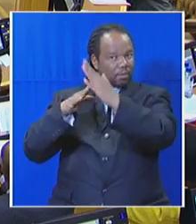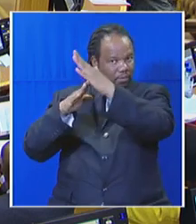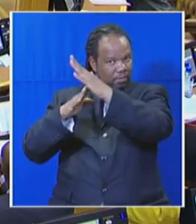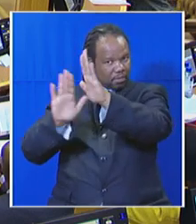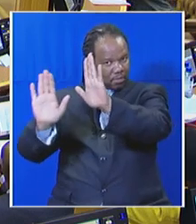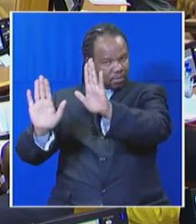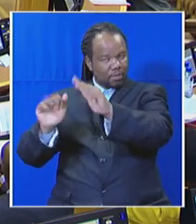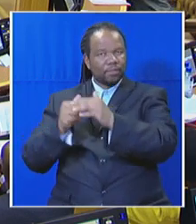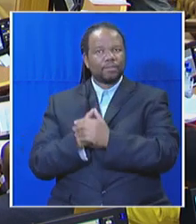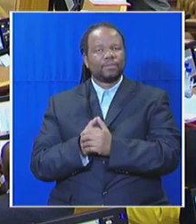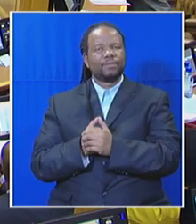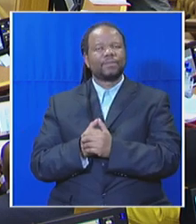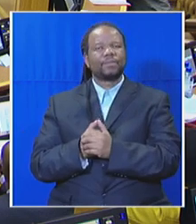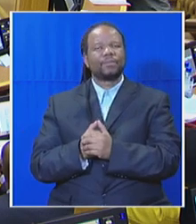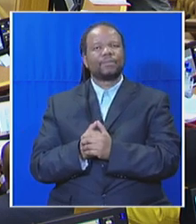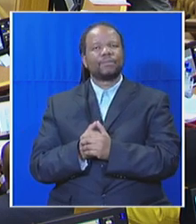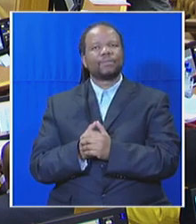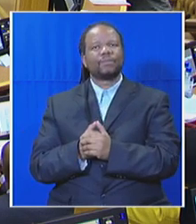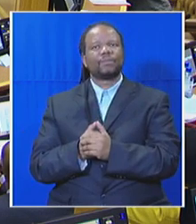the public protector.